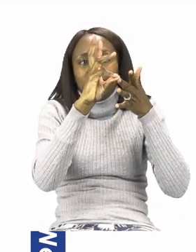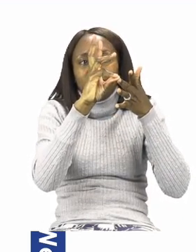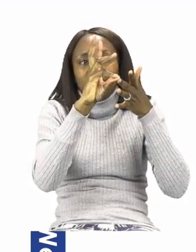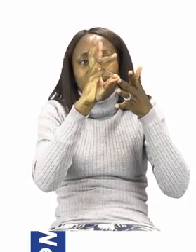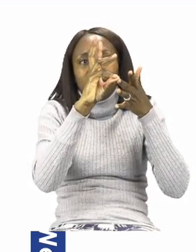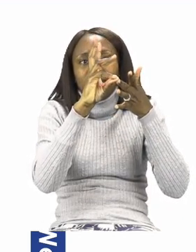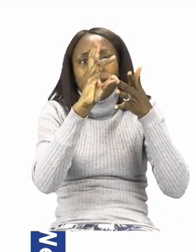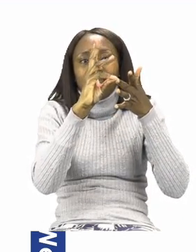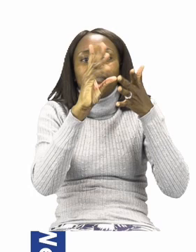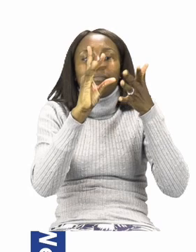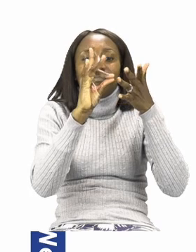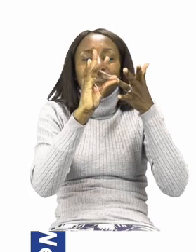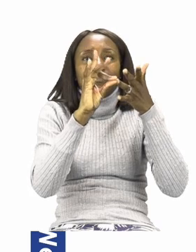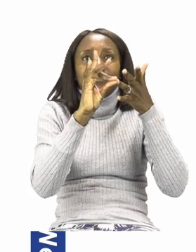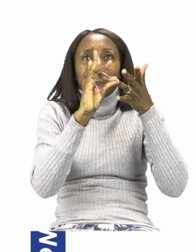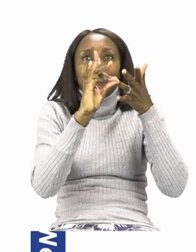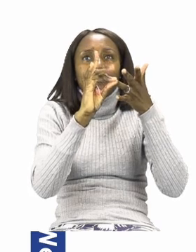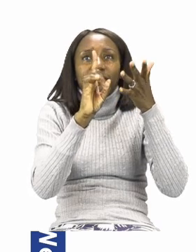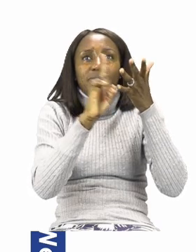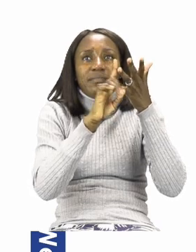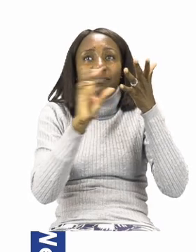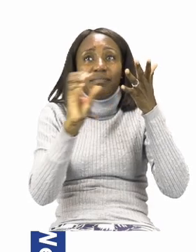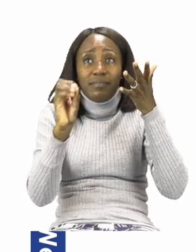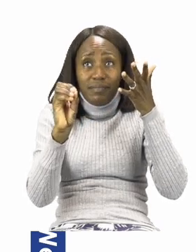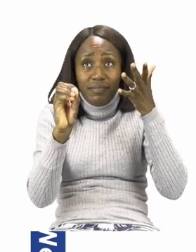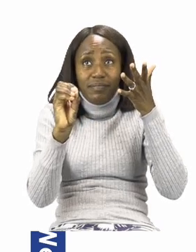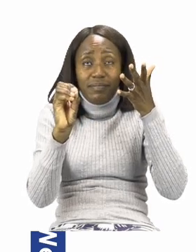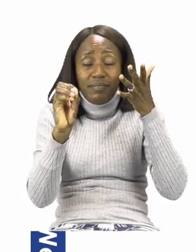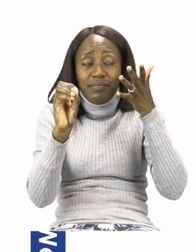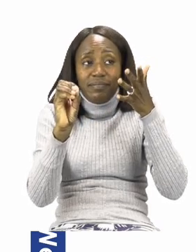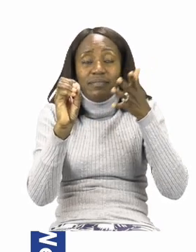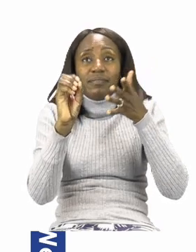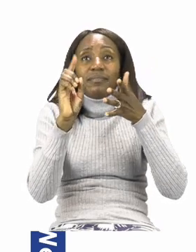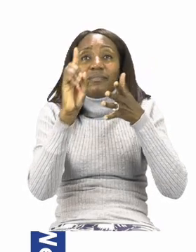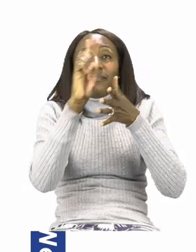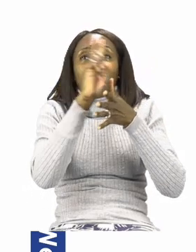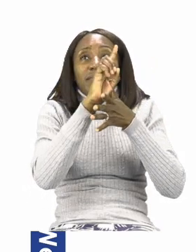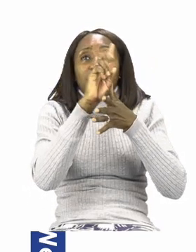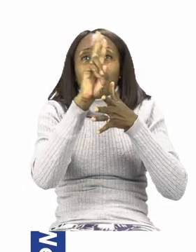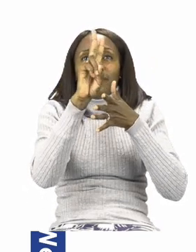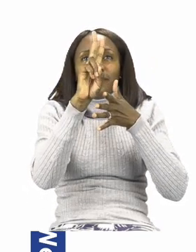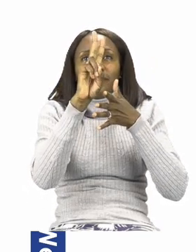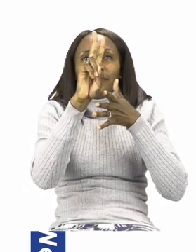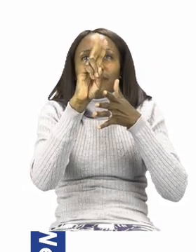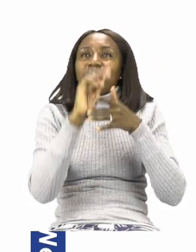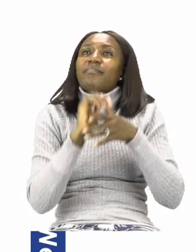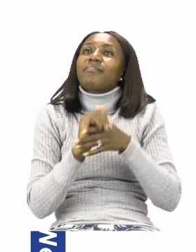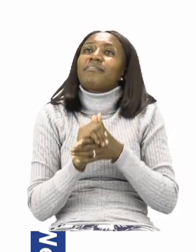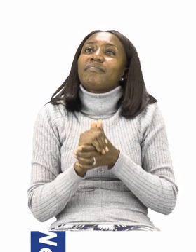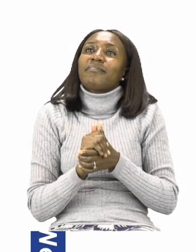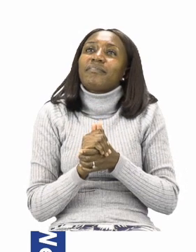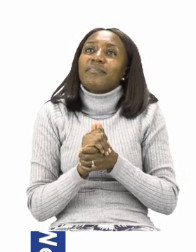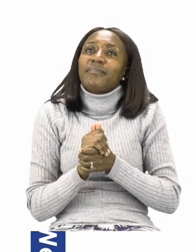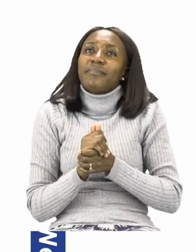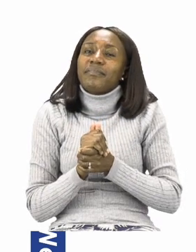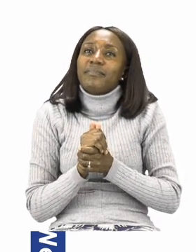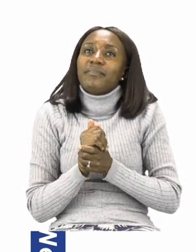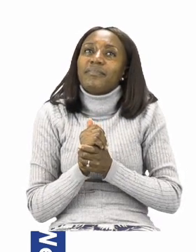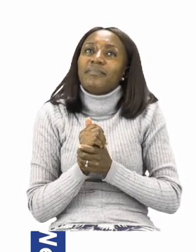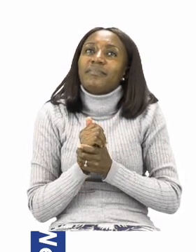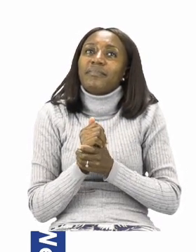6, 8, 10, 12.